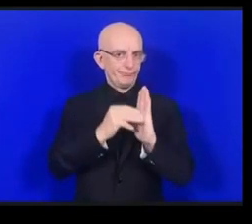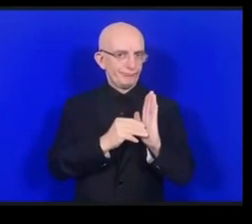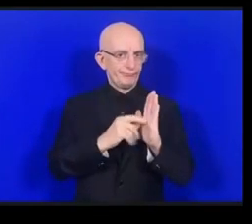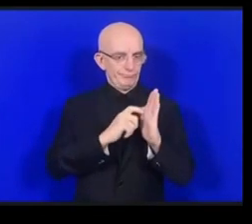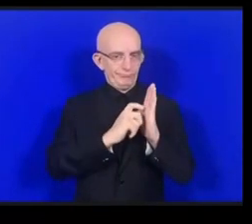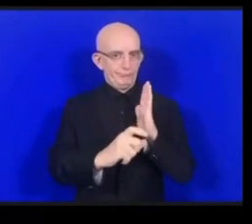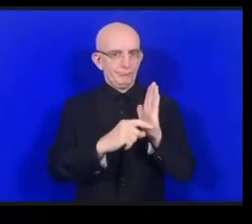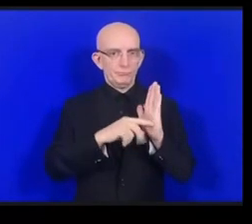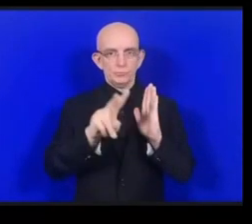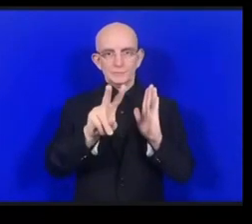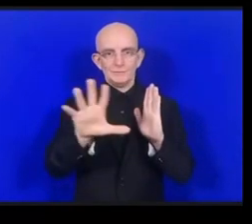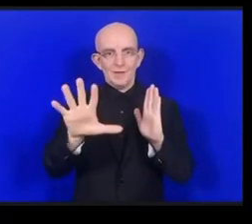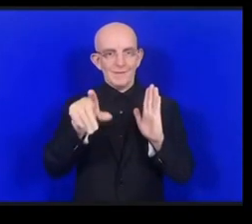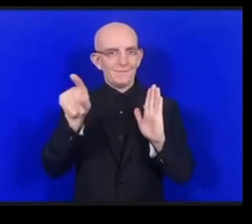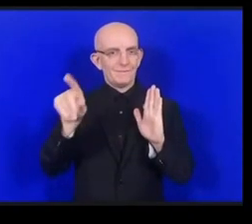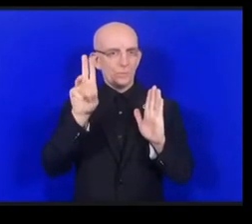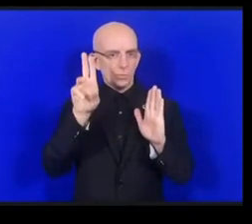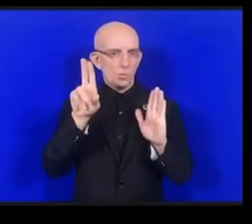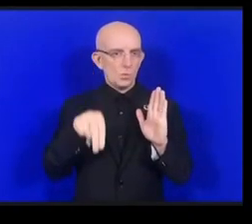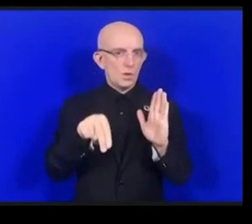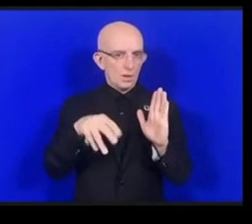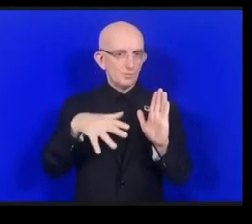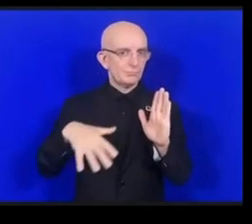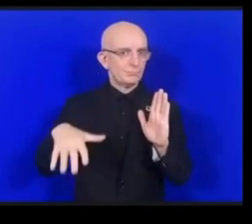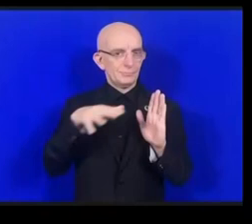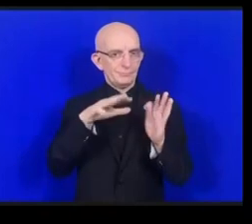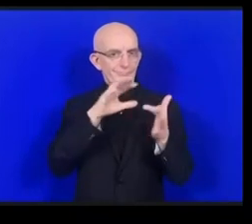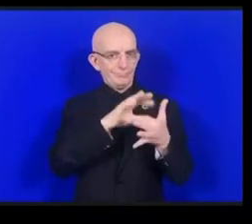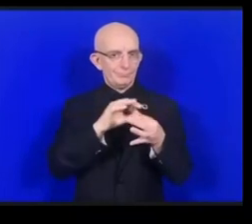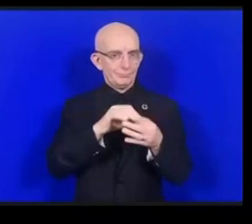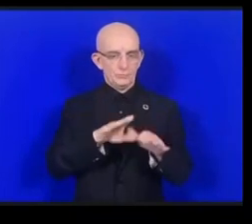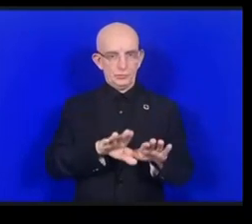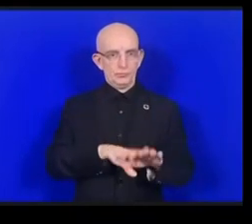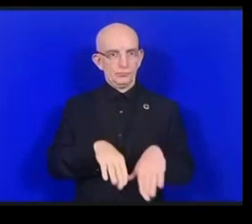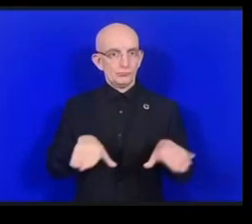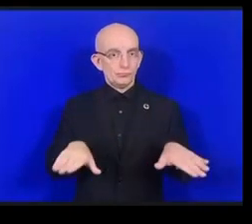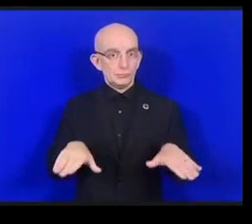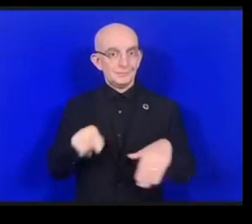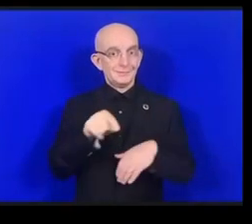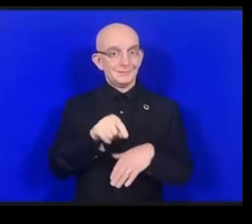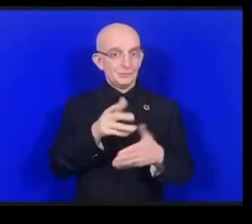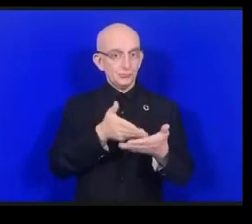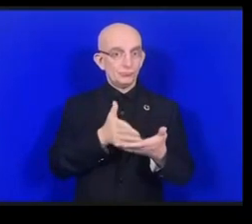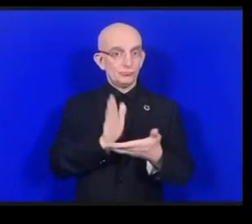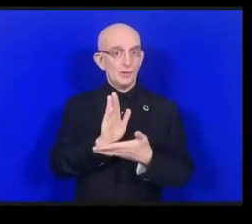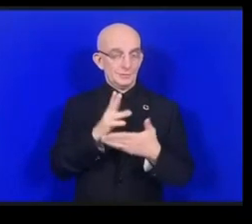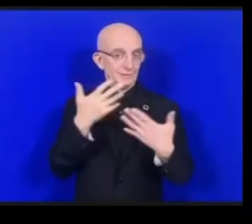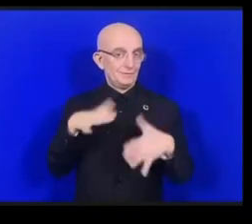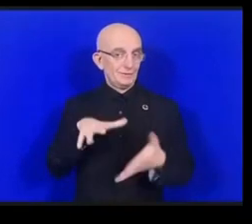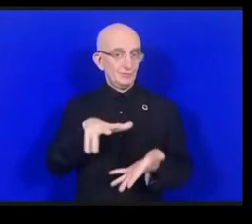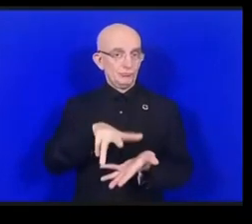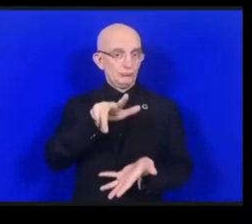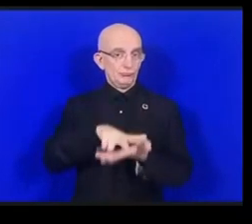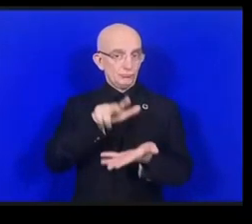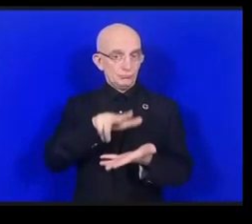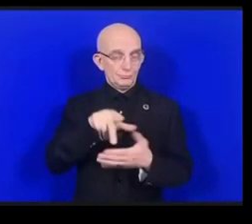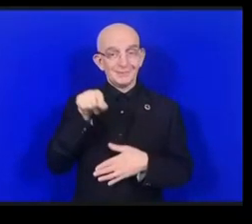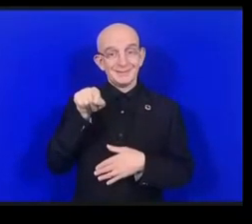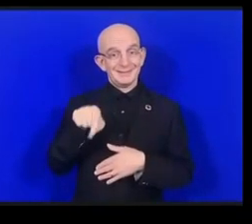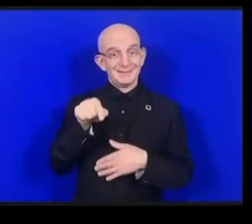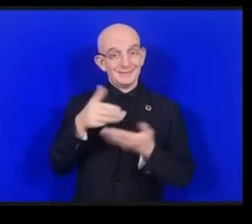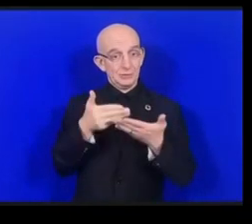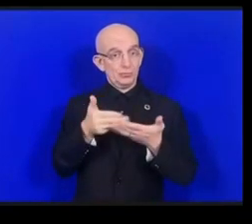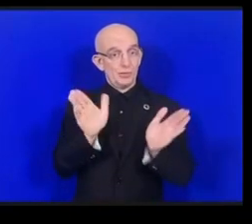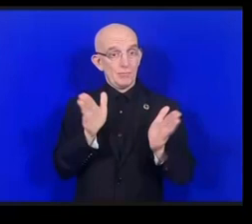command addresses several of the issues especially especially not to criminalize uh the